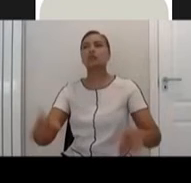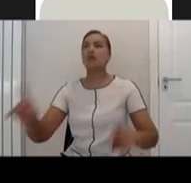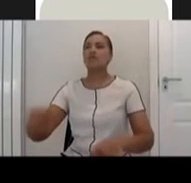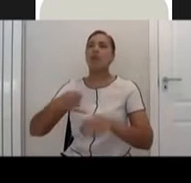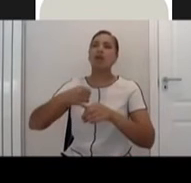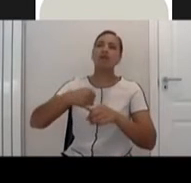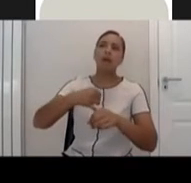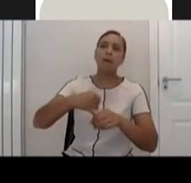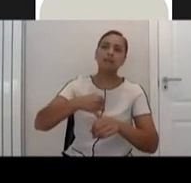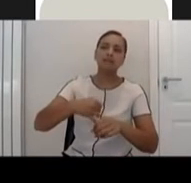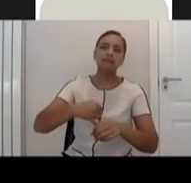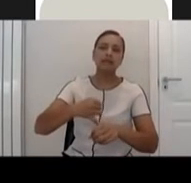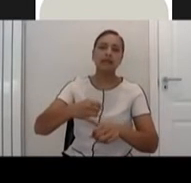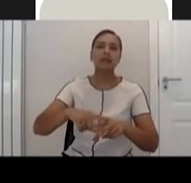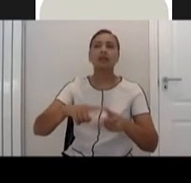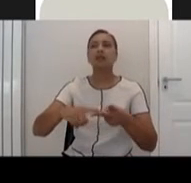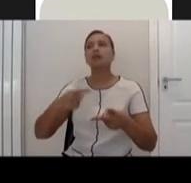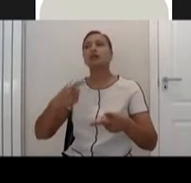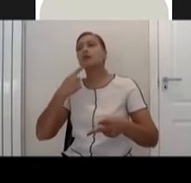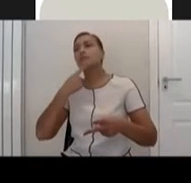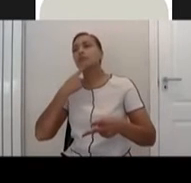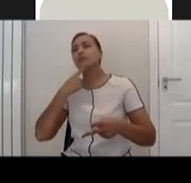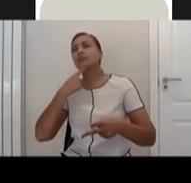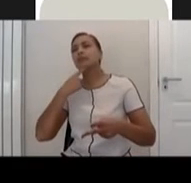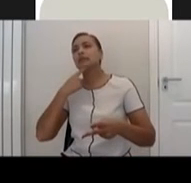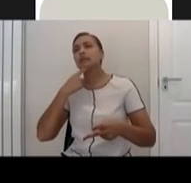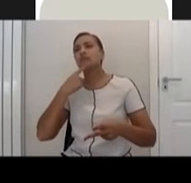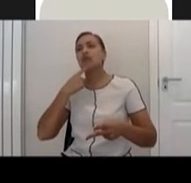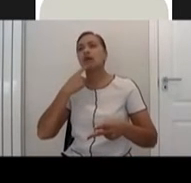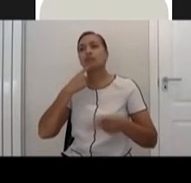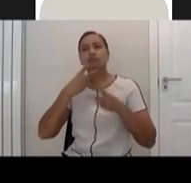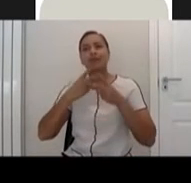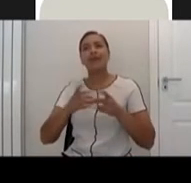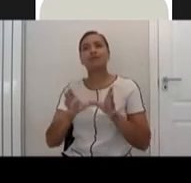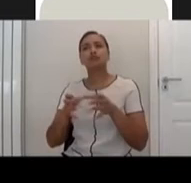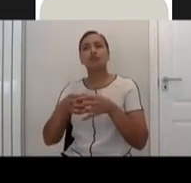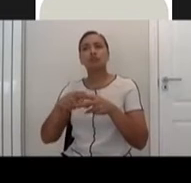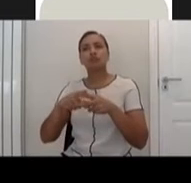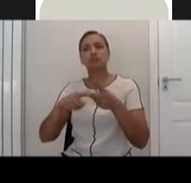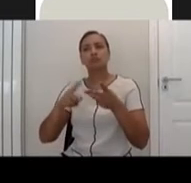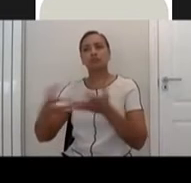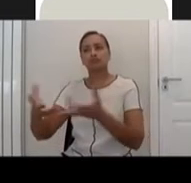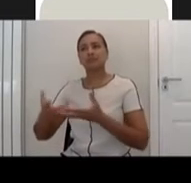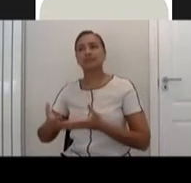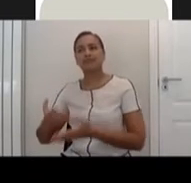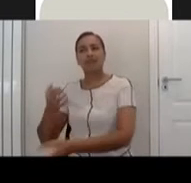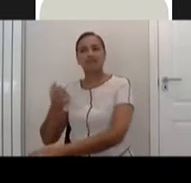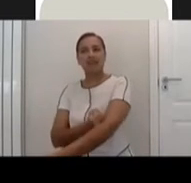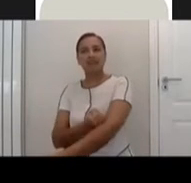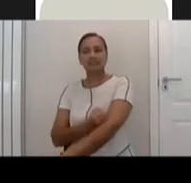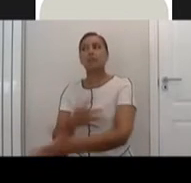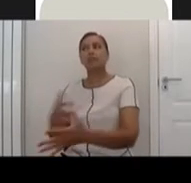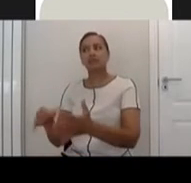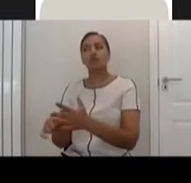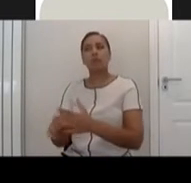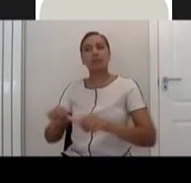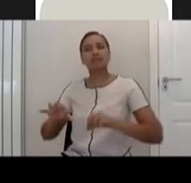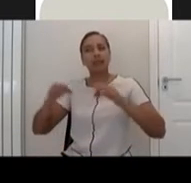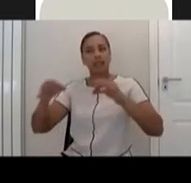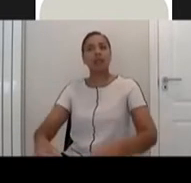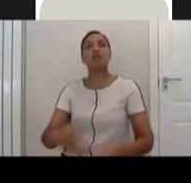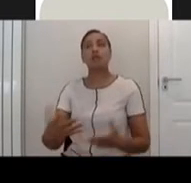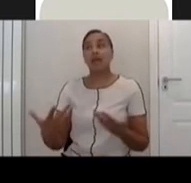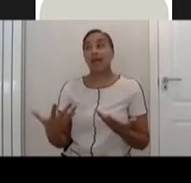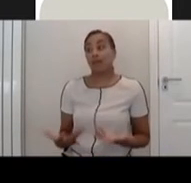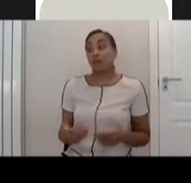pharmacists and primary care settings receiving the vaccine. We're in very close